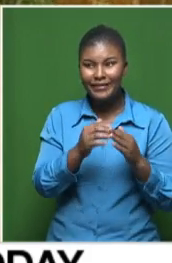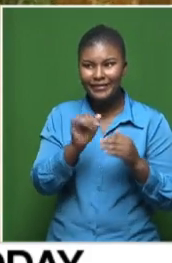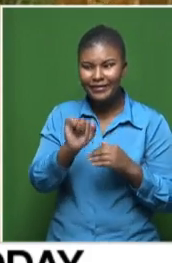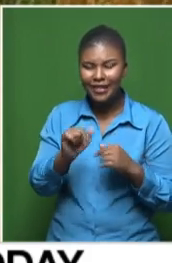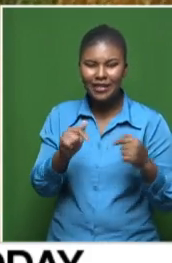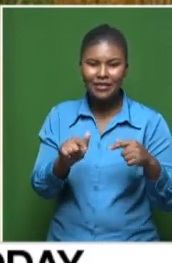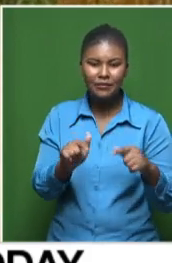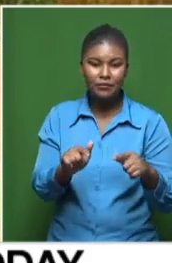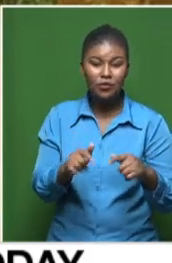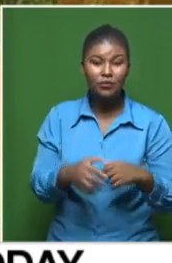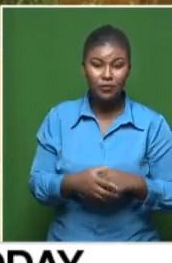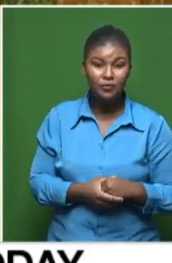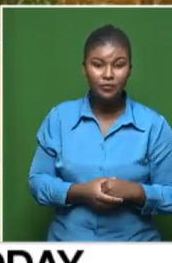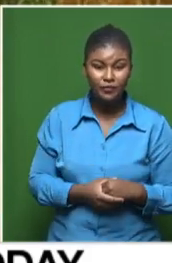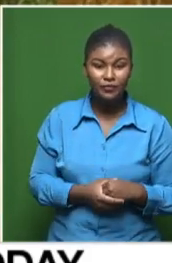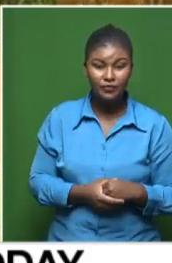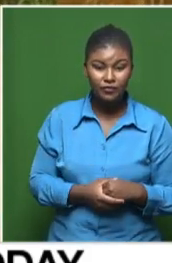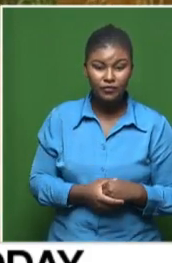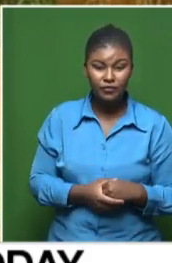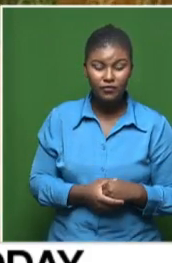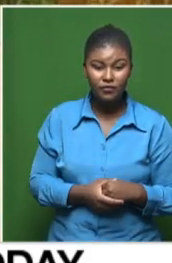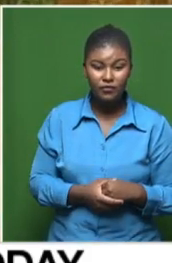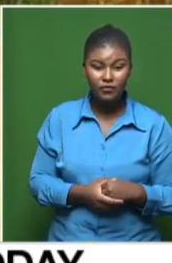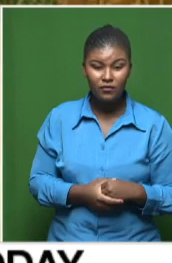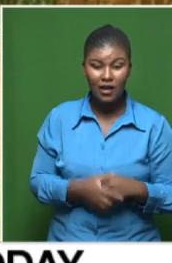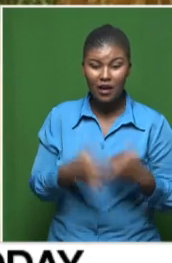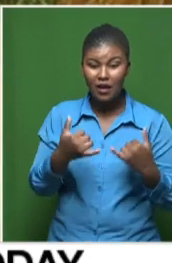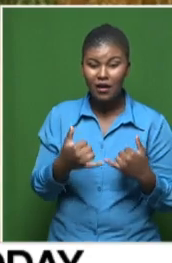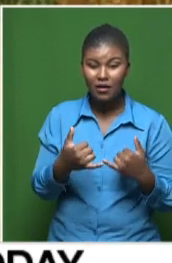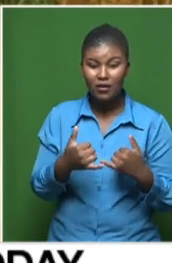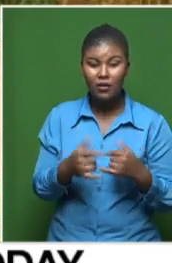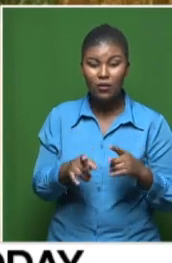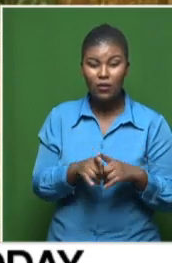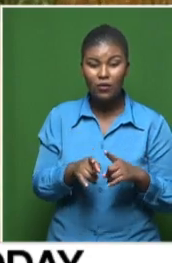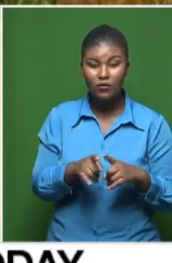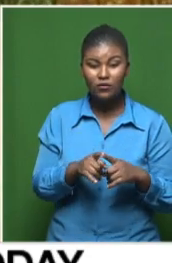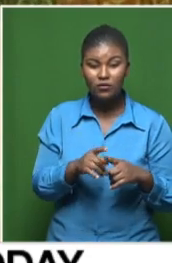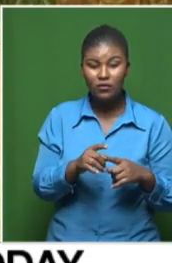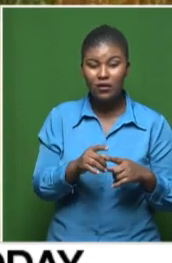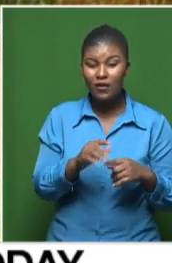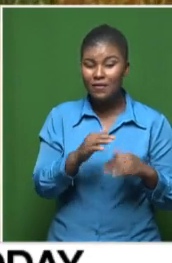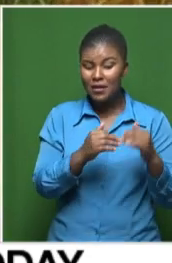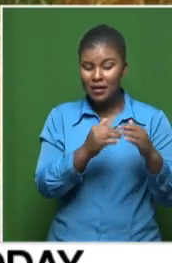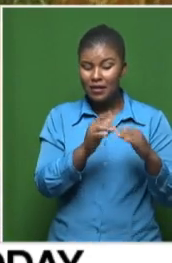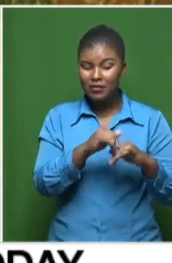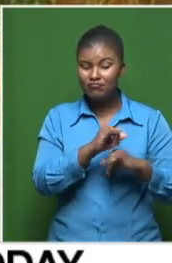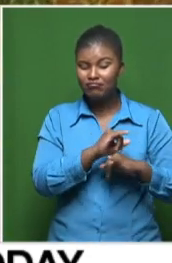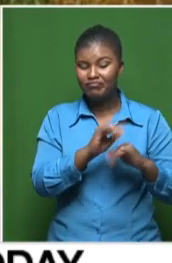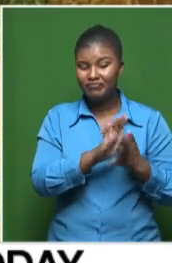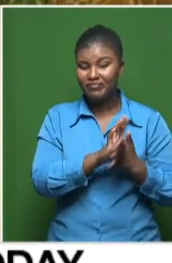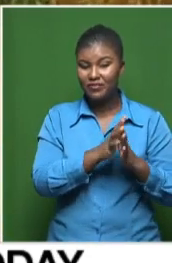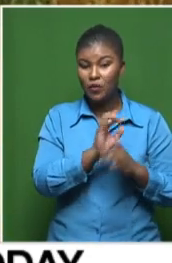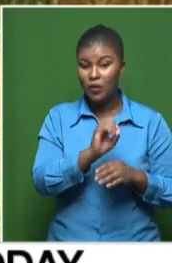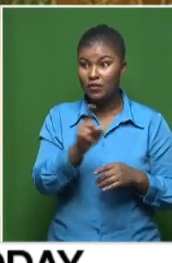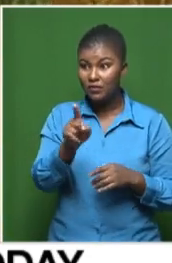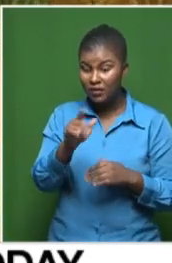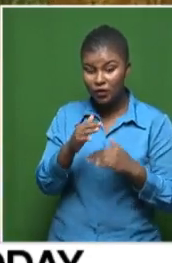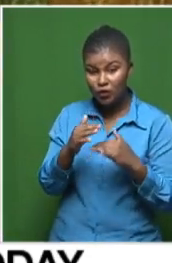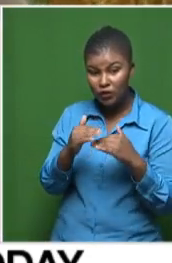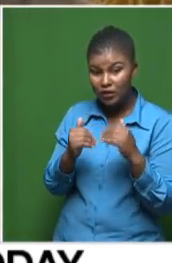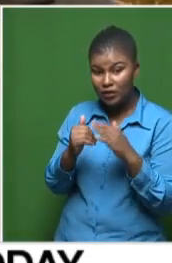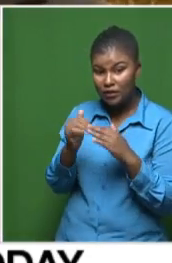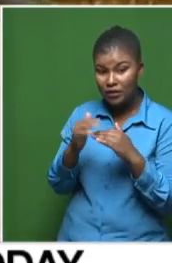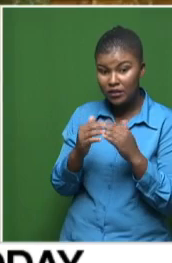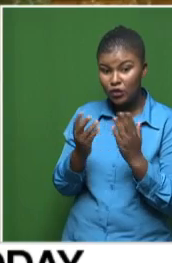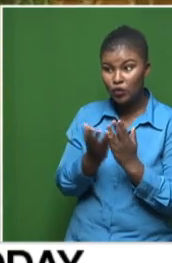almost dilapidated, also lack of course, abolition facilities. And this school here, Elim High